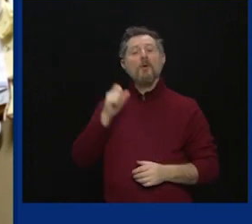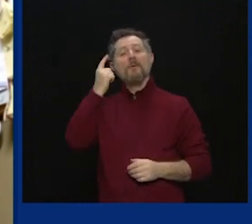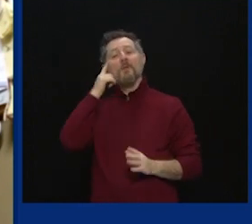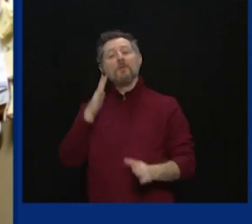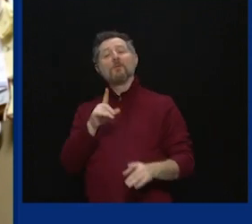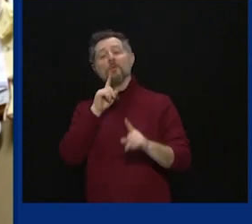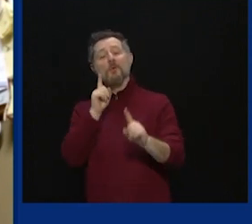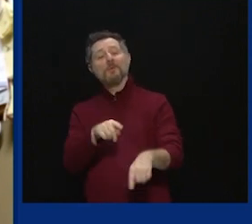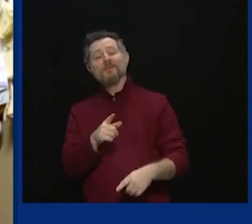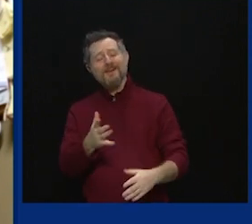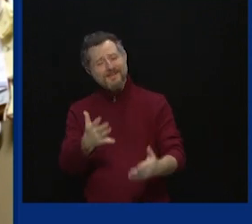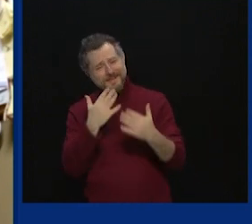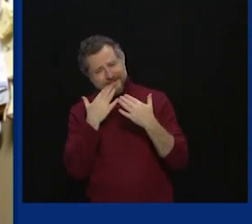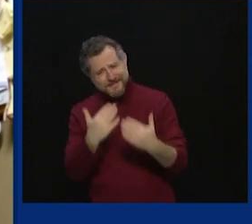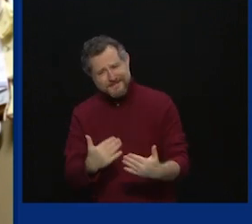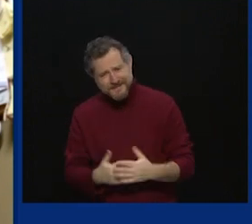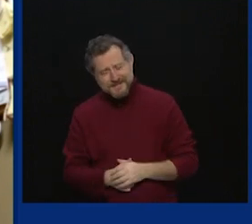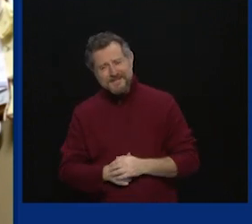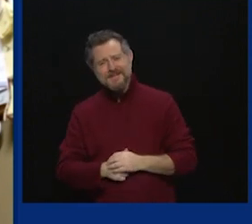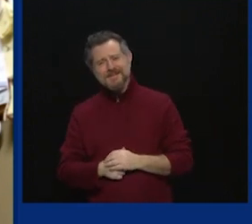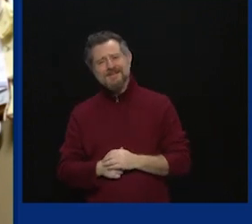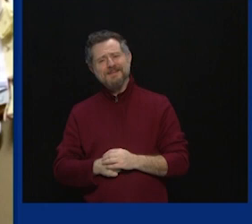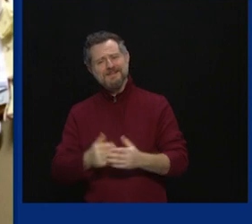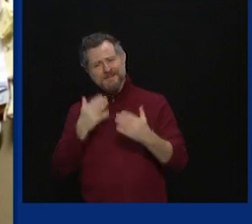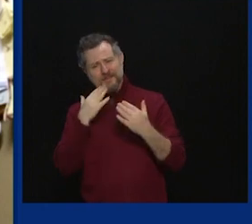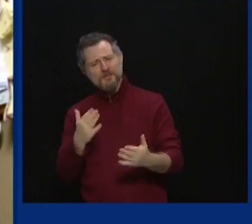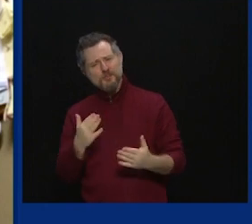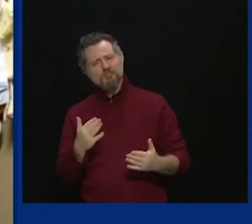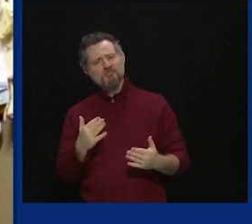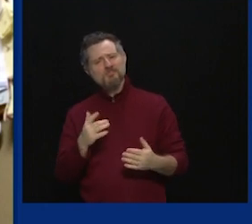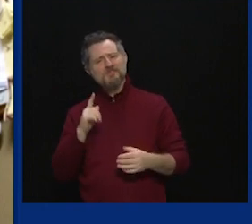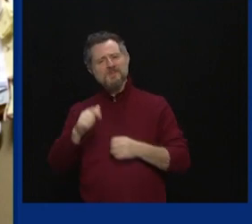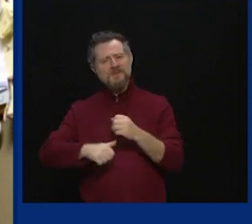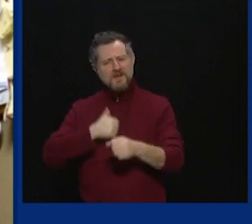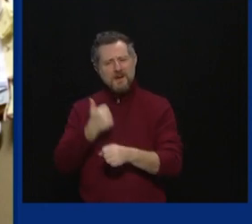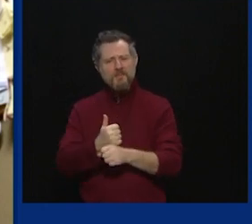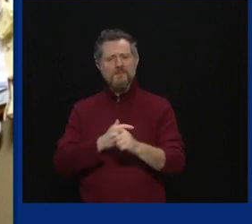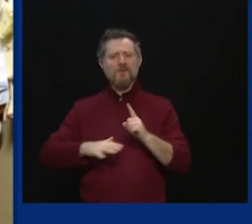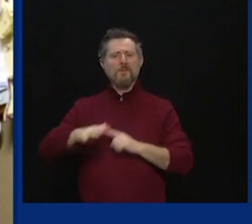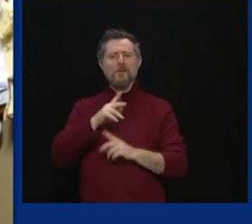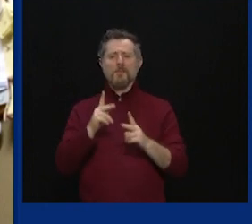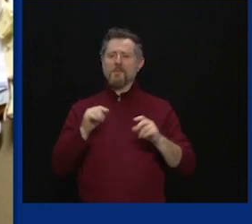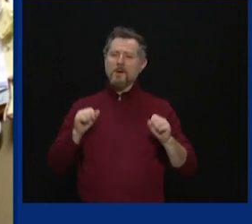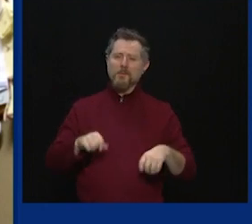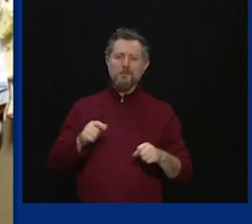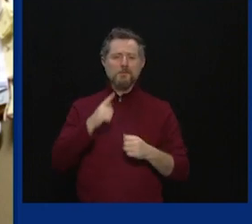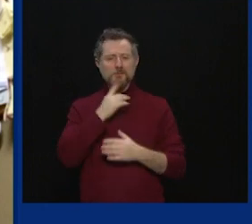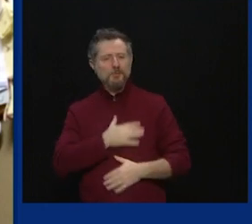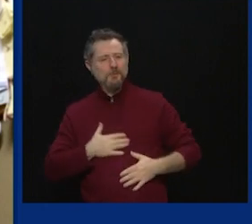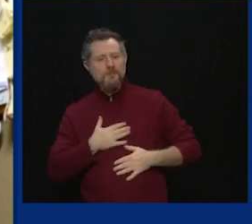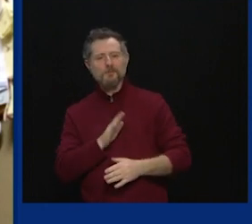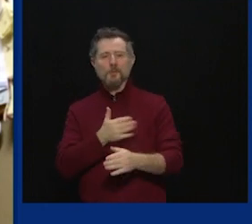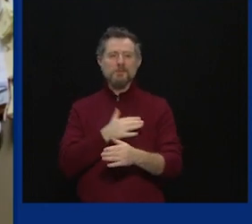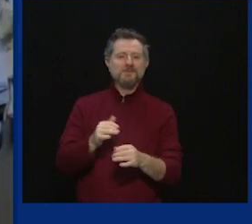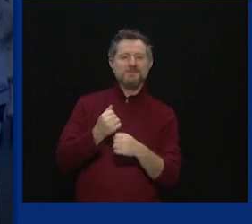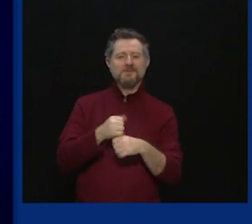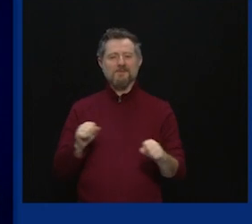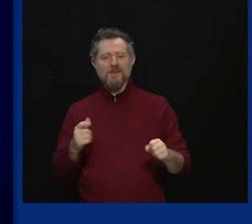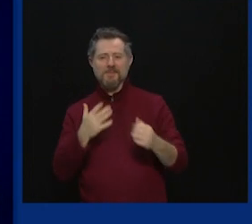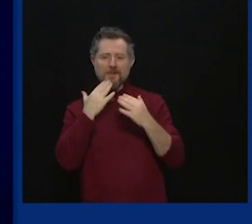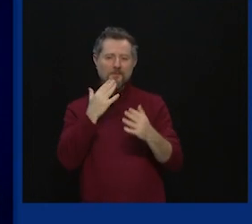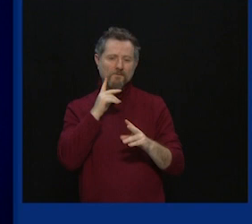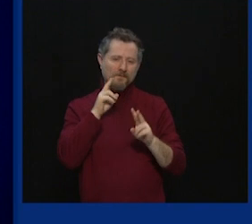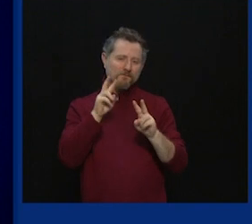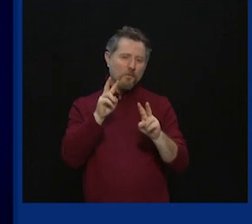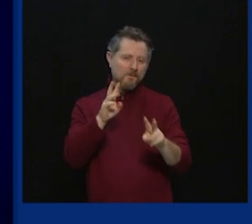gather safely and enjoy music, and look forward to seeing you on a return trip to Rochester. So thank you, Danny. Last, we'll hear from